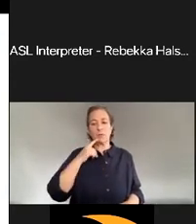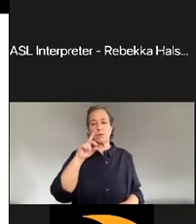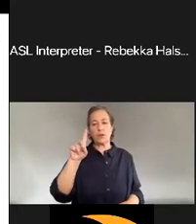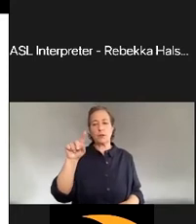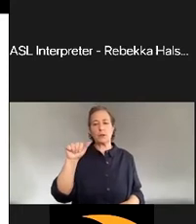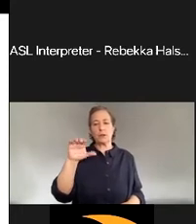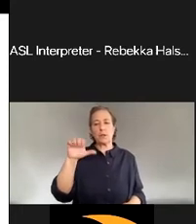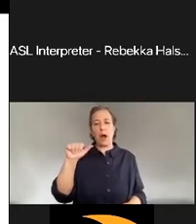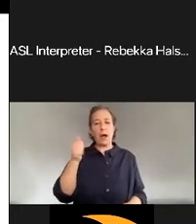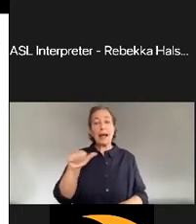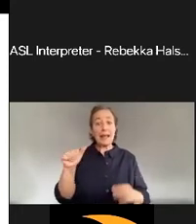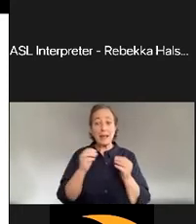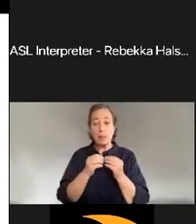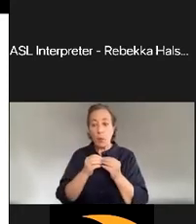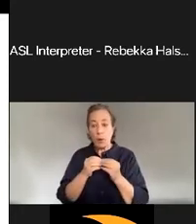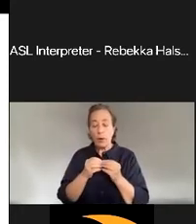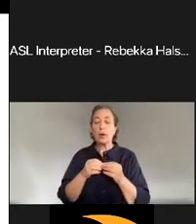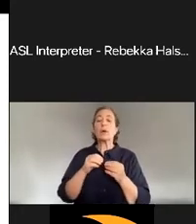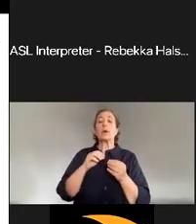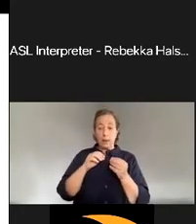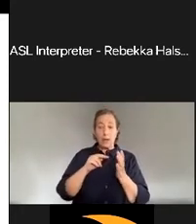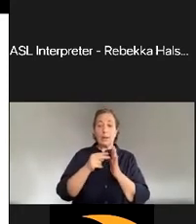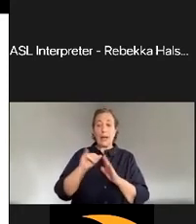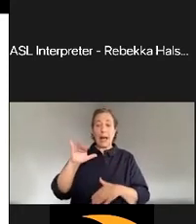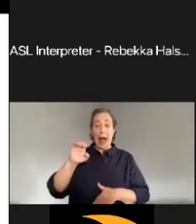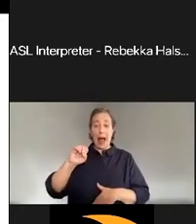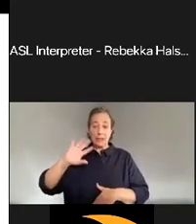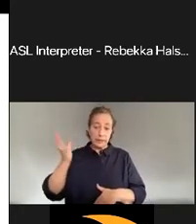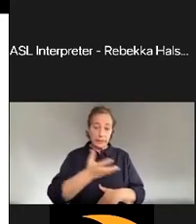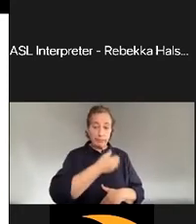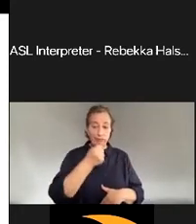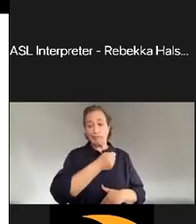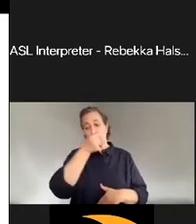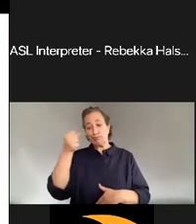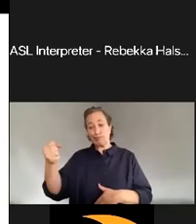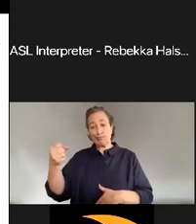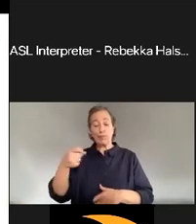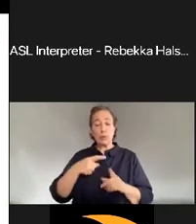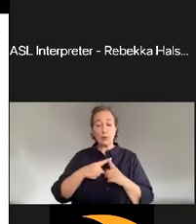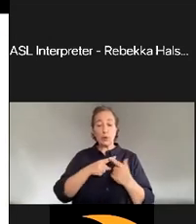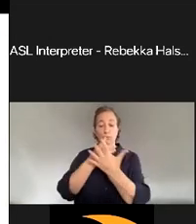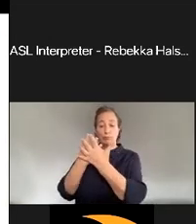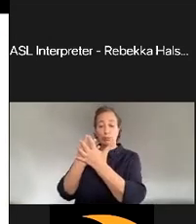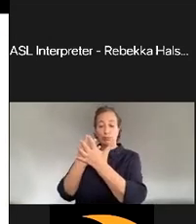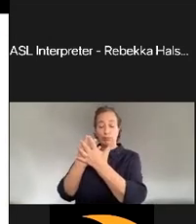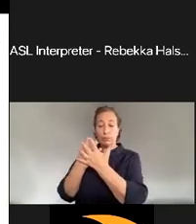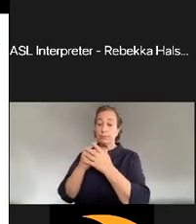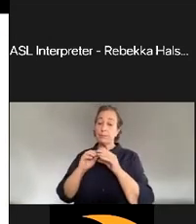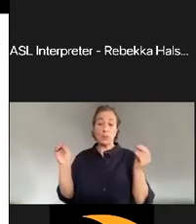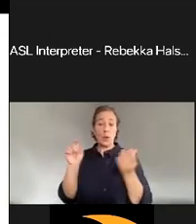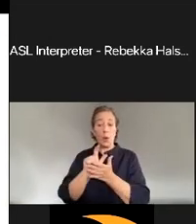result, he's picked up by ICE and sent to immigration detention. Without access to legal counsel,